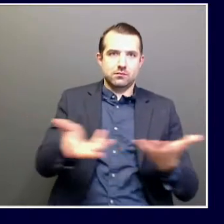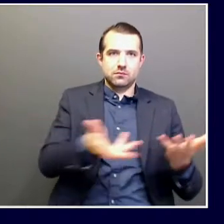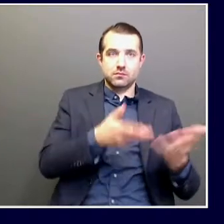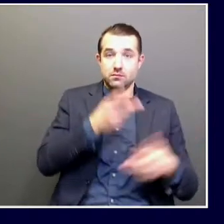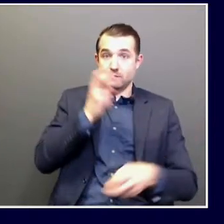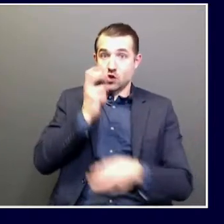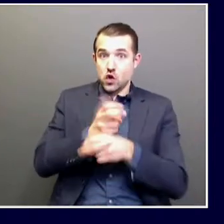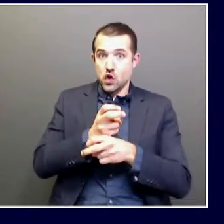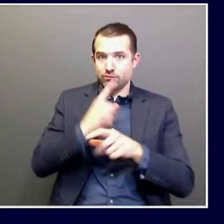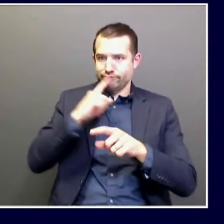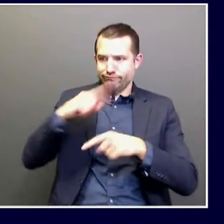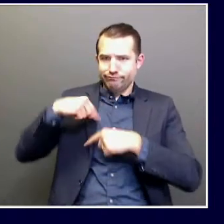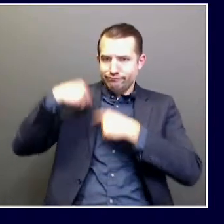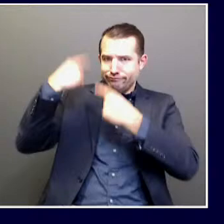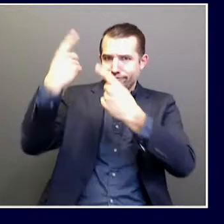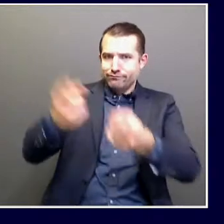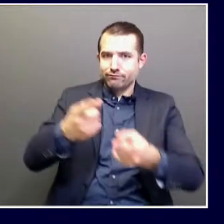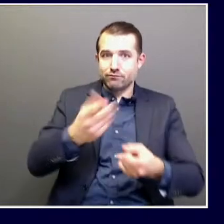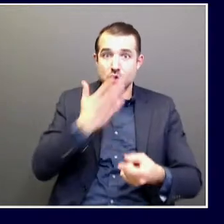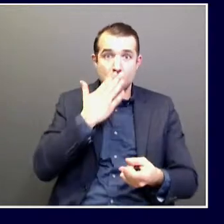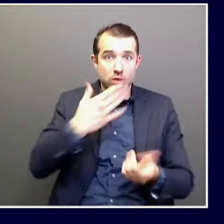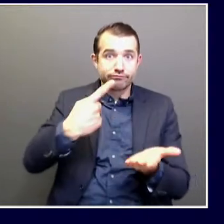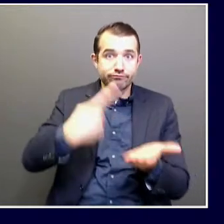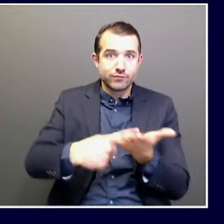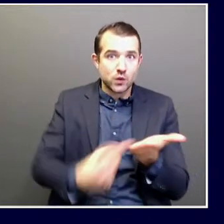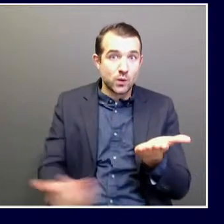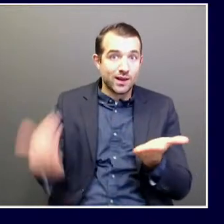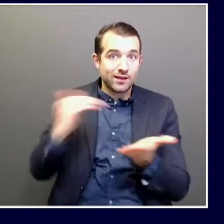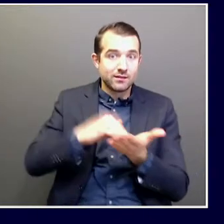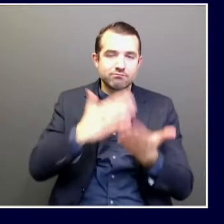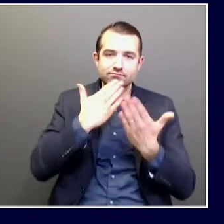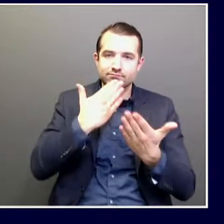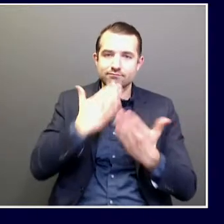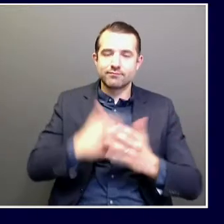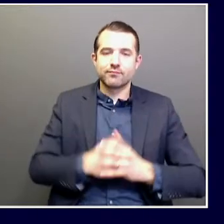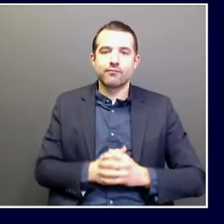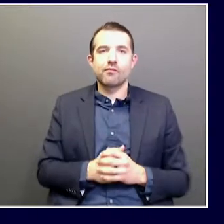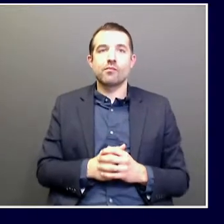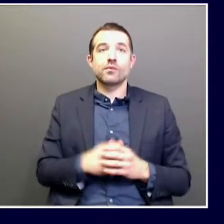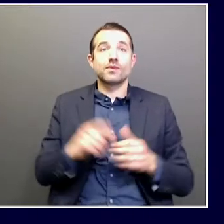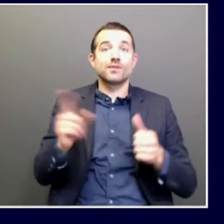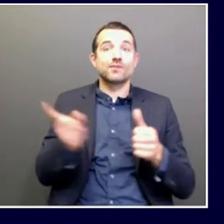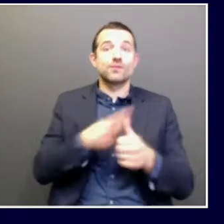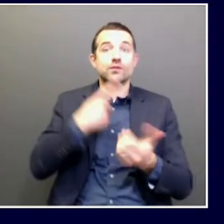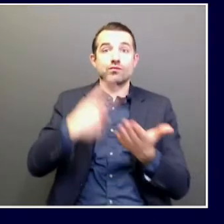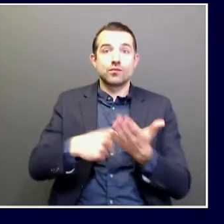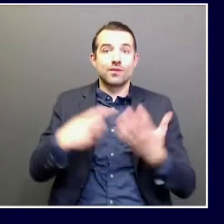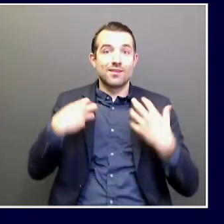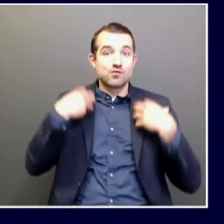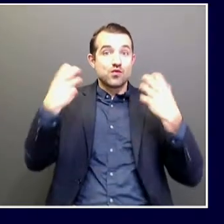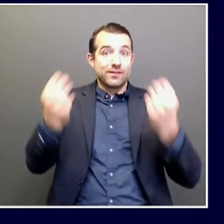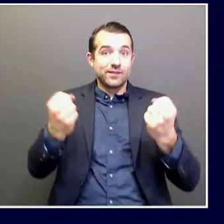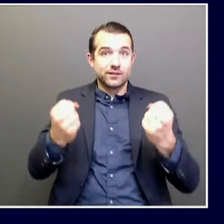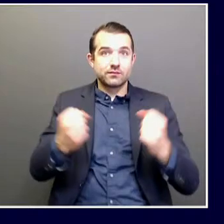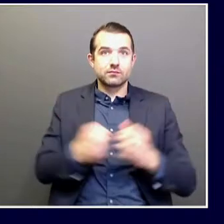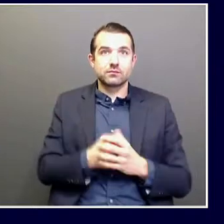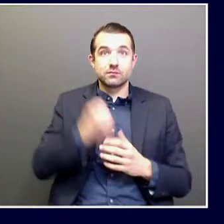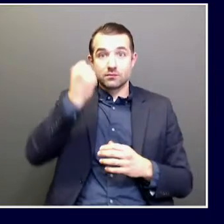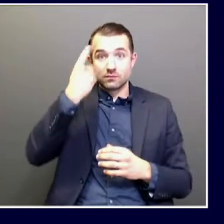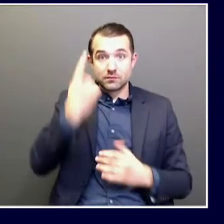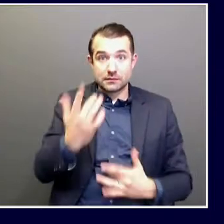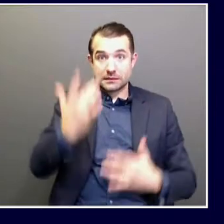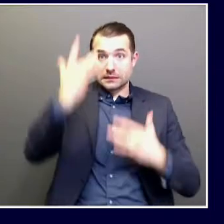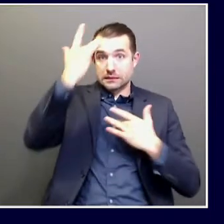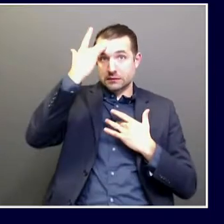to talk about these things from time to time. So let's talk about recovery first from having active COVID. And the bottom line there is that once